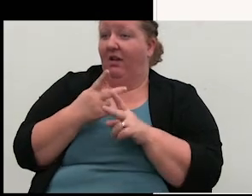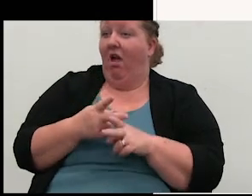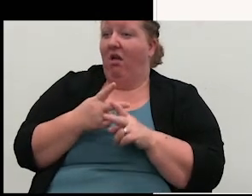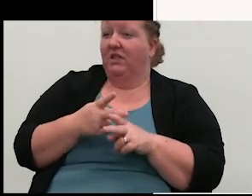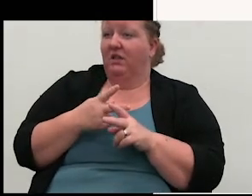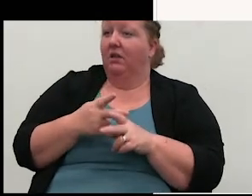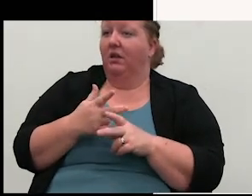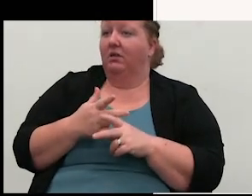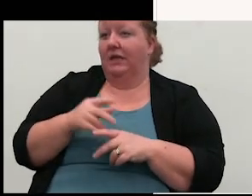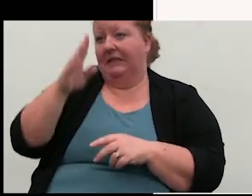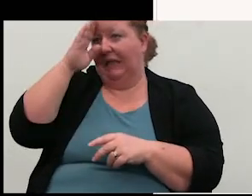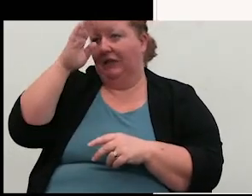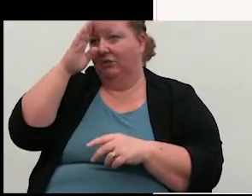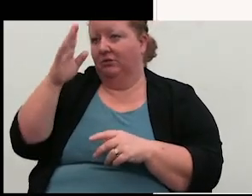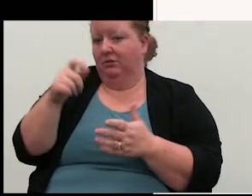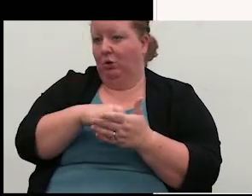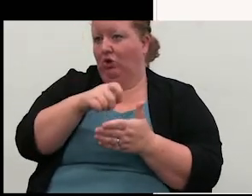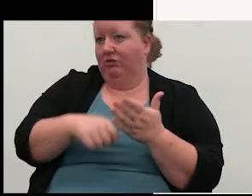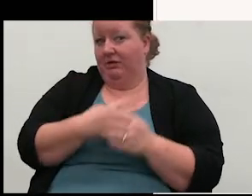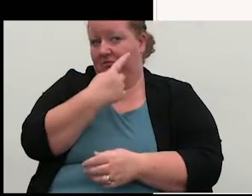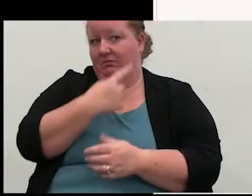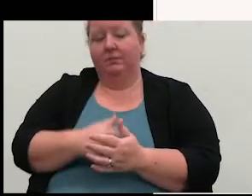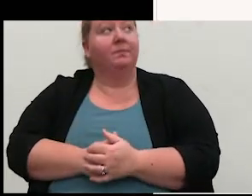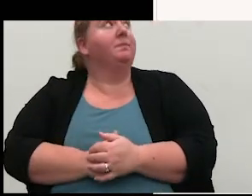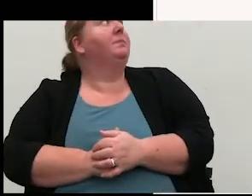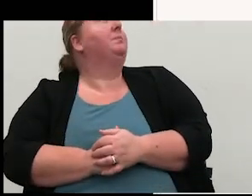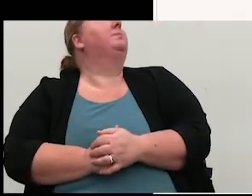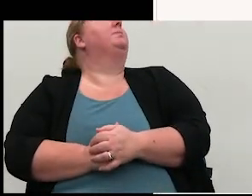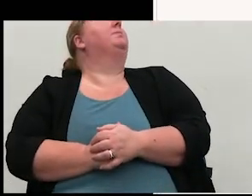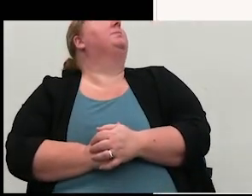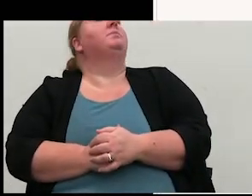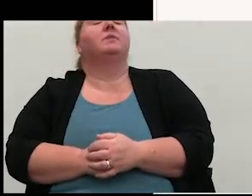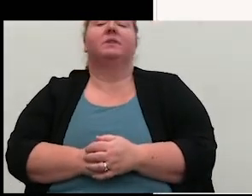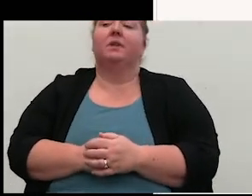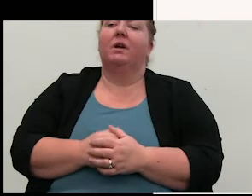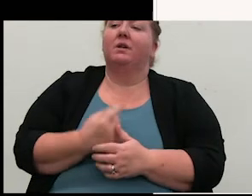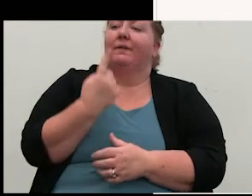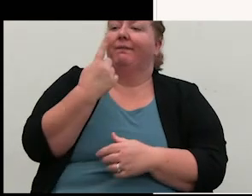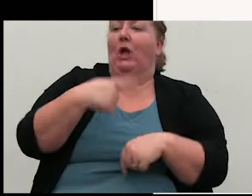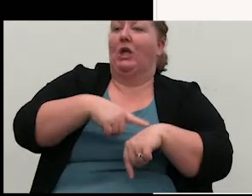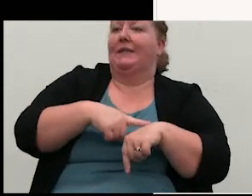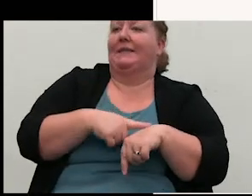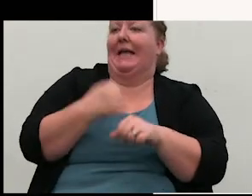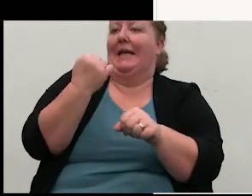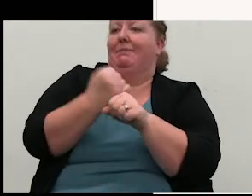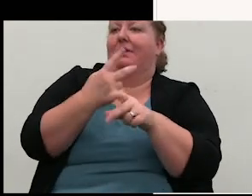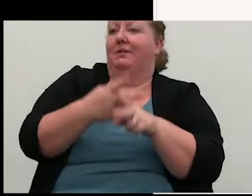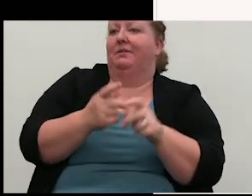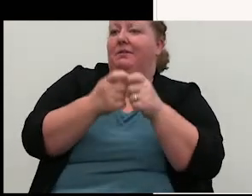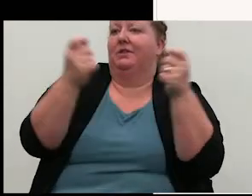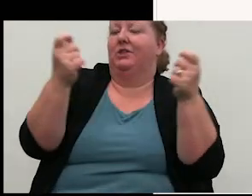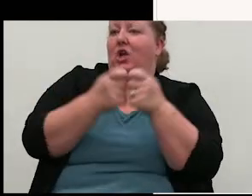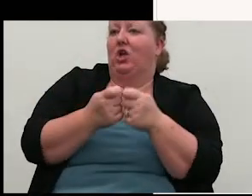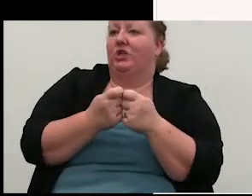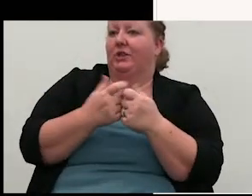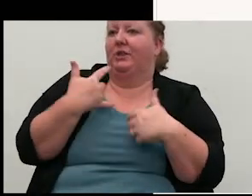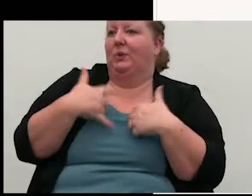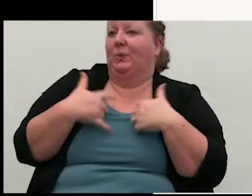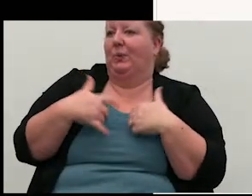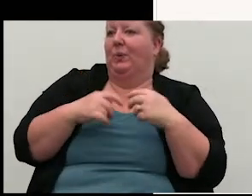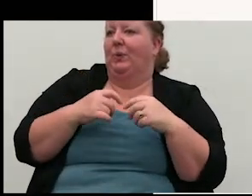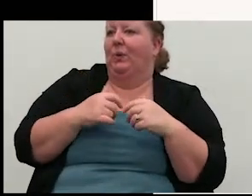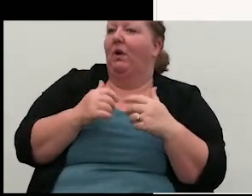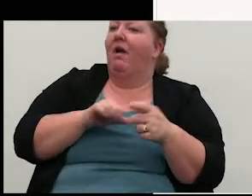Democracy. And this is when The Guardian first started to get excited about all this and do some research following the